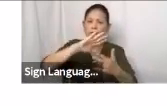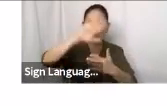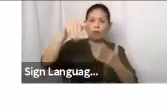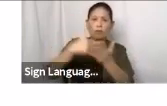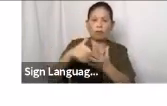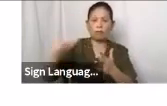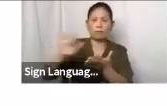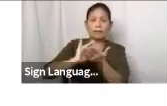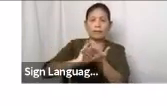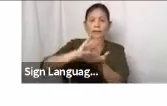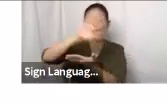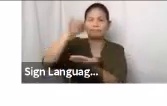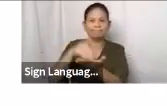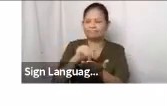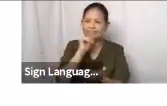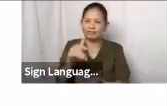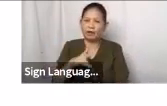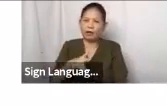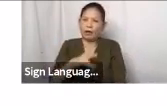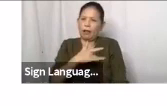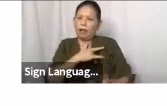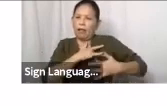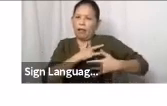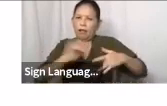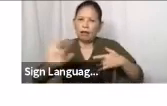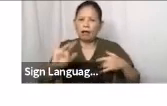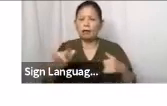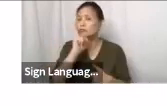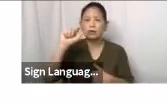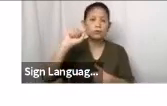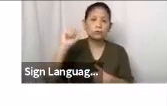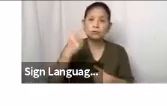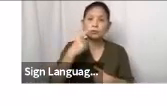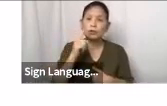sensitized. Basically, I'm not talking only about the doctors. Basically,